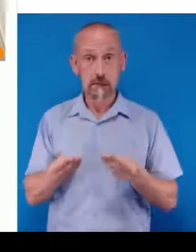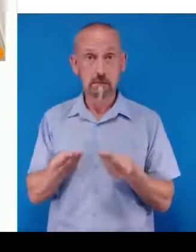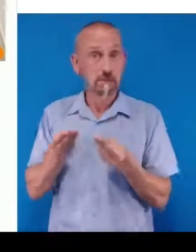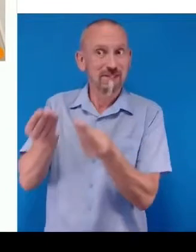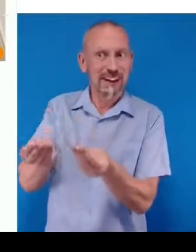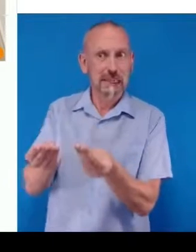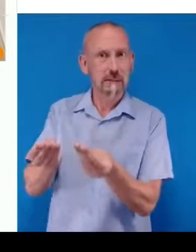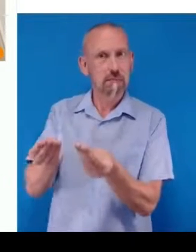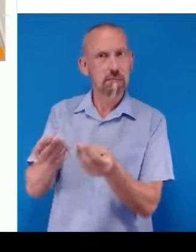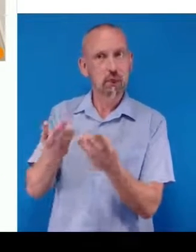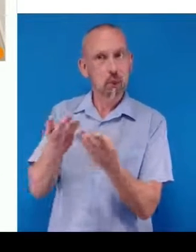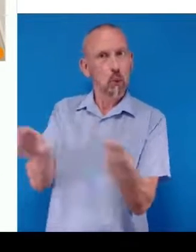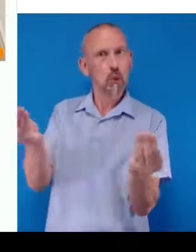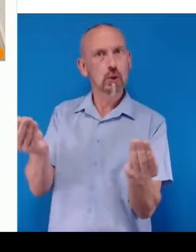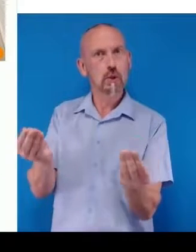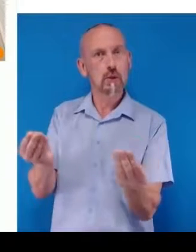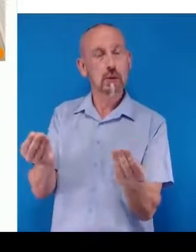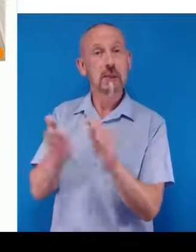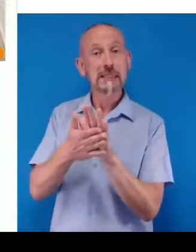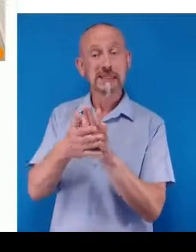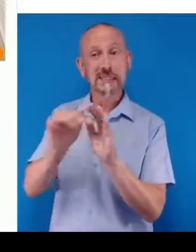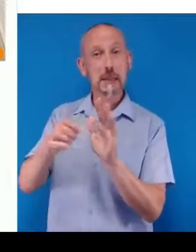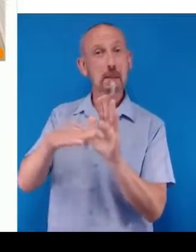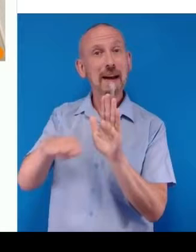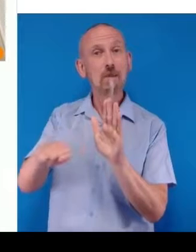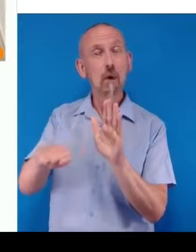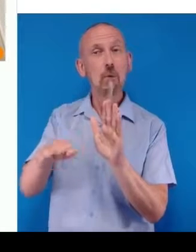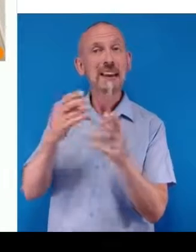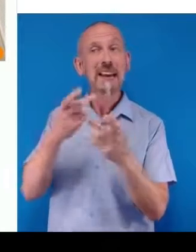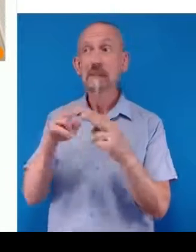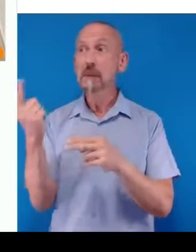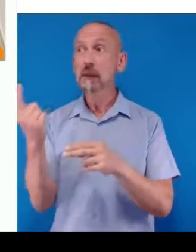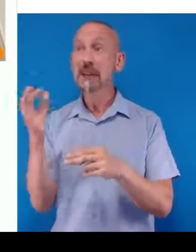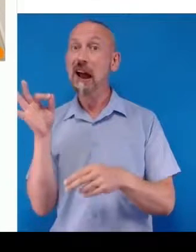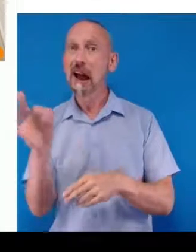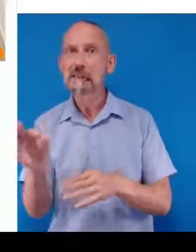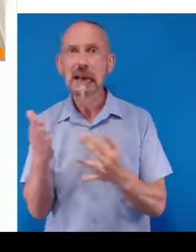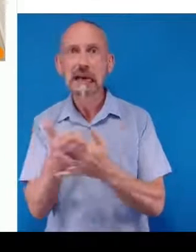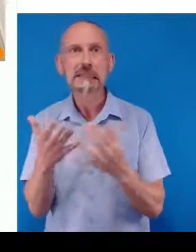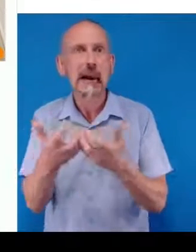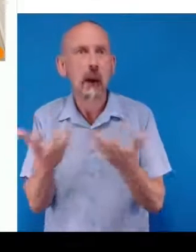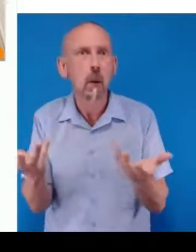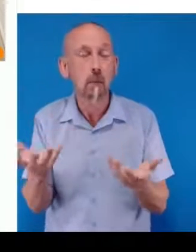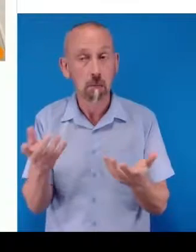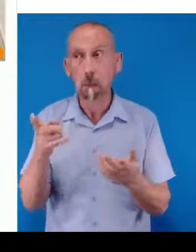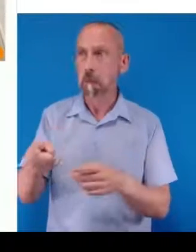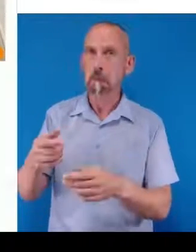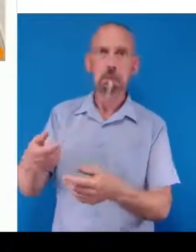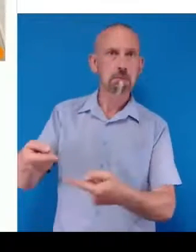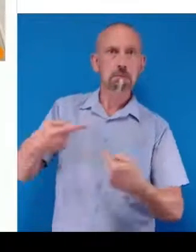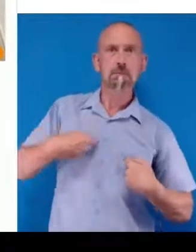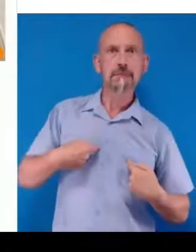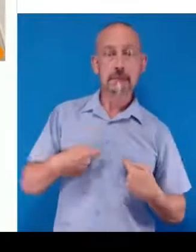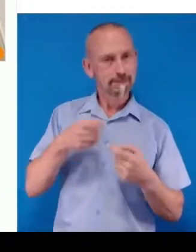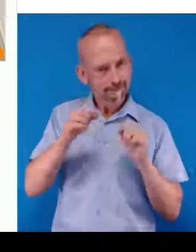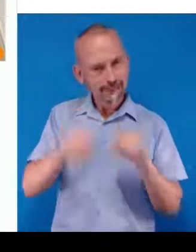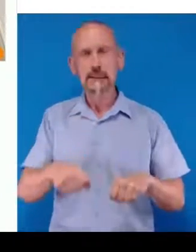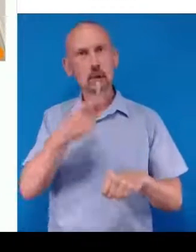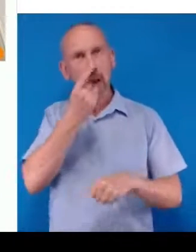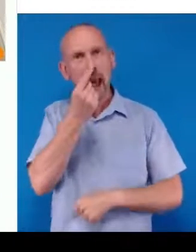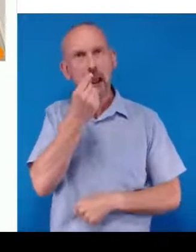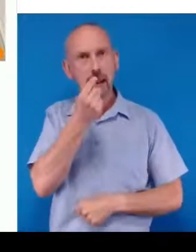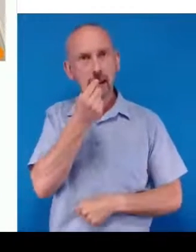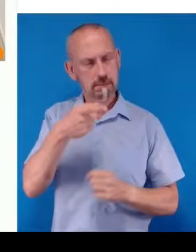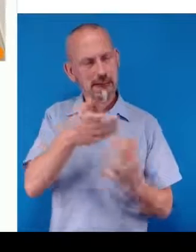They have an answer when people ask them about accessibility. Yes, we integrate with AccessLOOP. So that's where I feel we're really going to